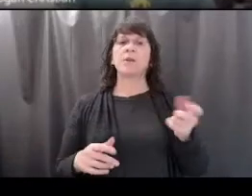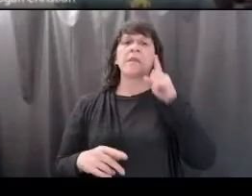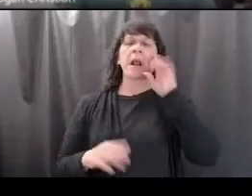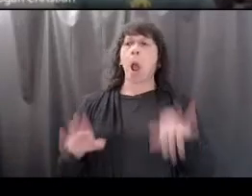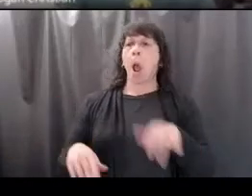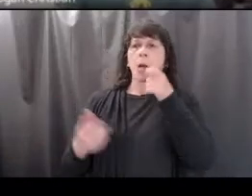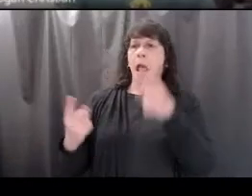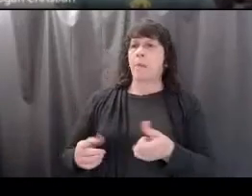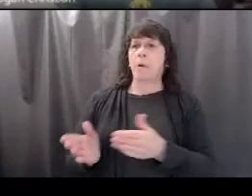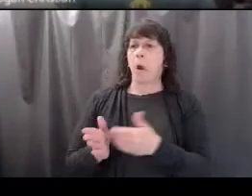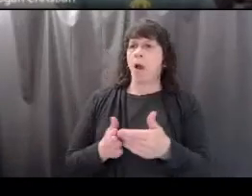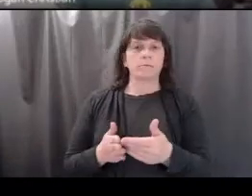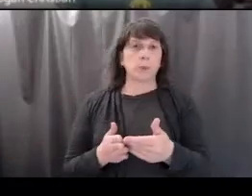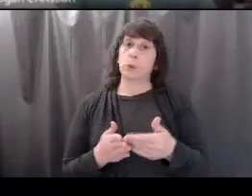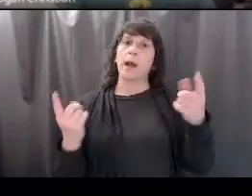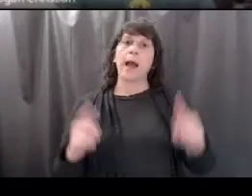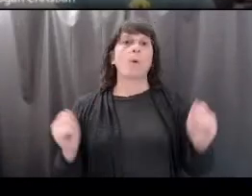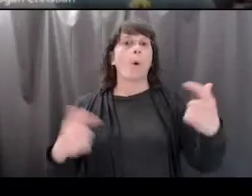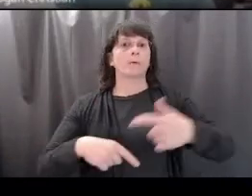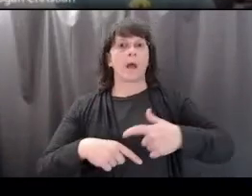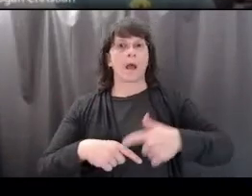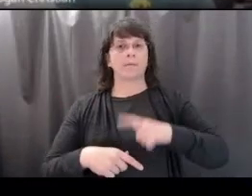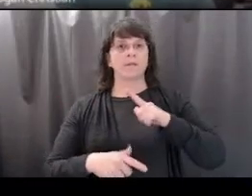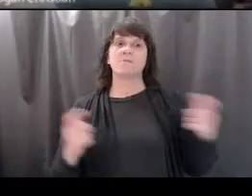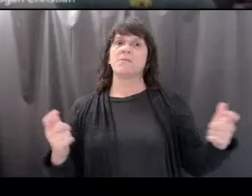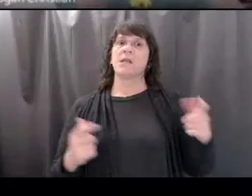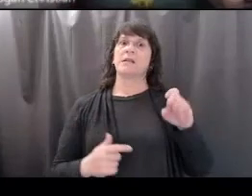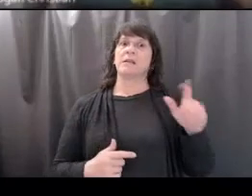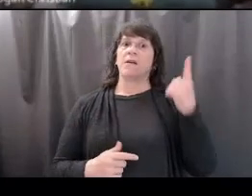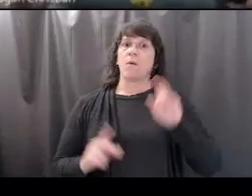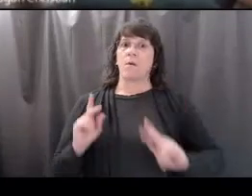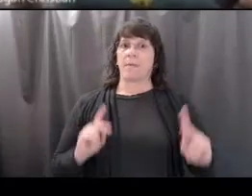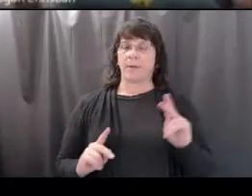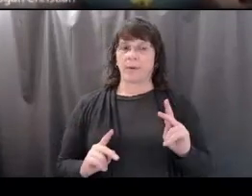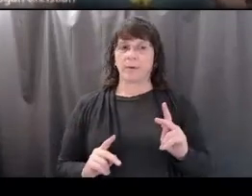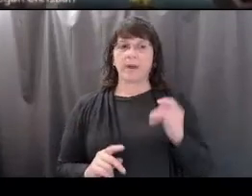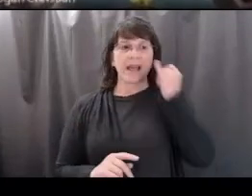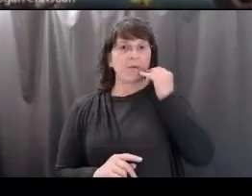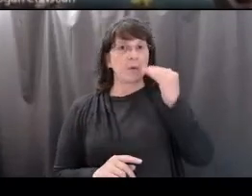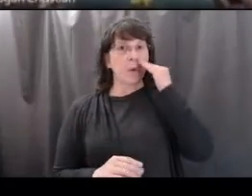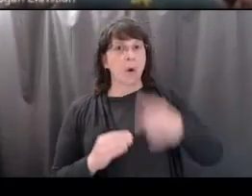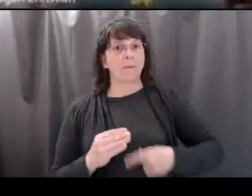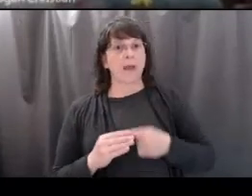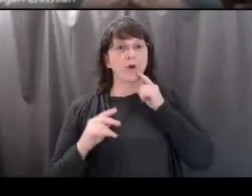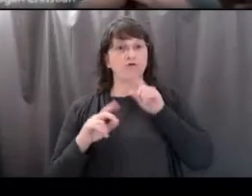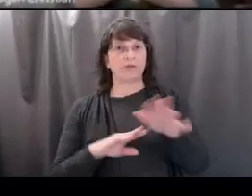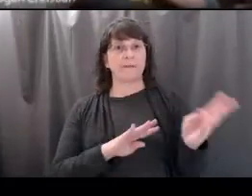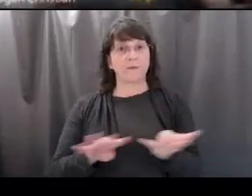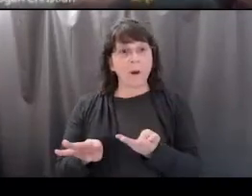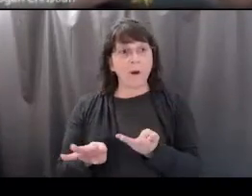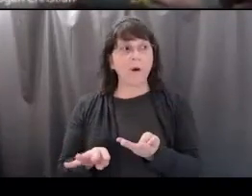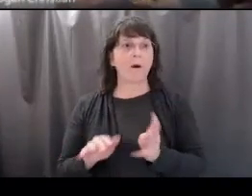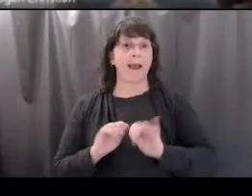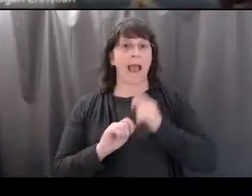but they actually happen all the time, and they are a very big deal for people. So knowing things about streamflow and